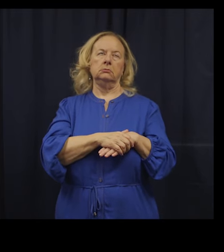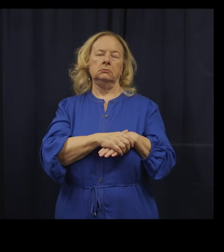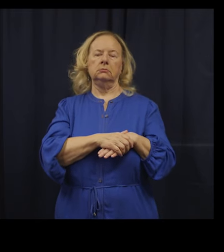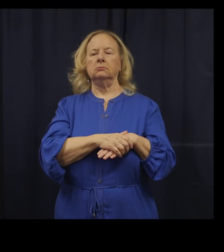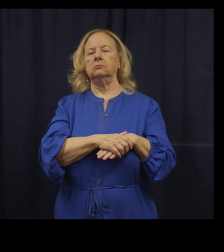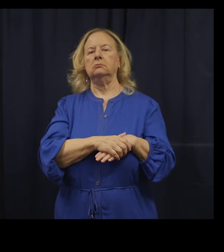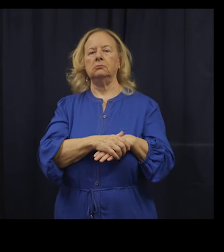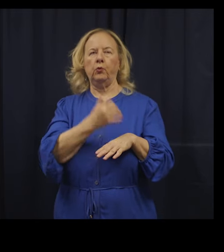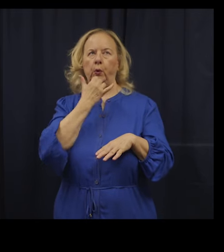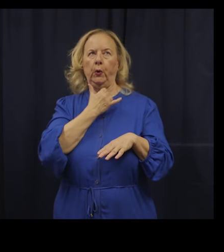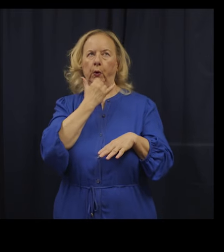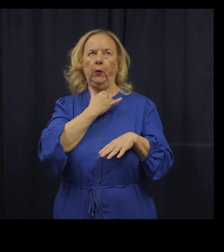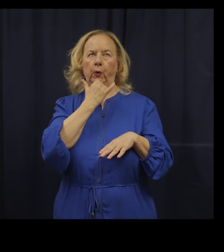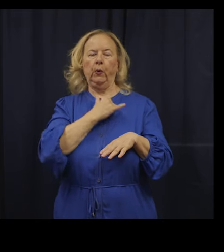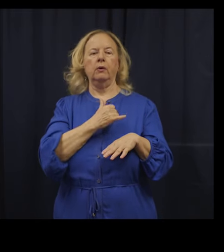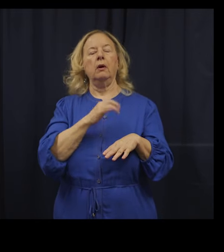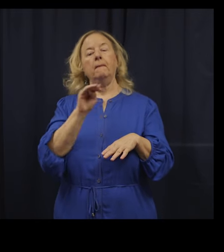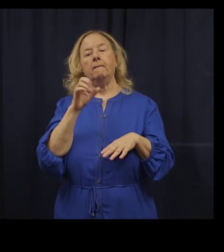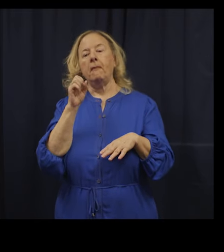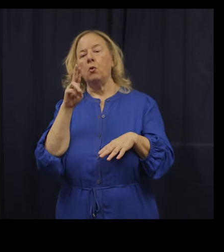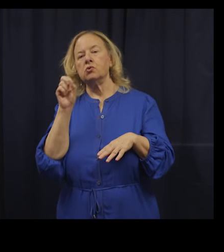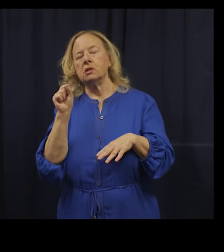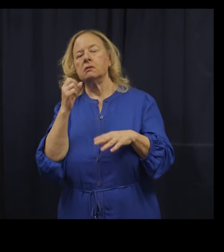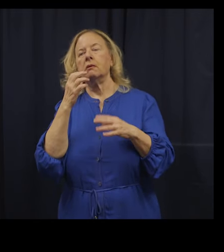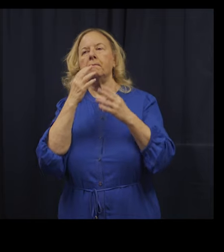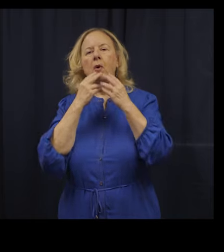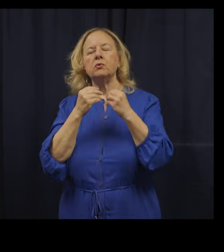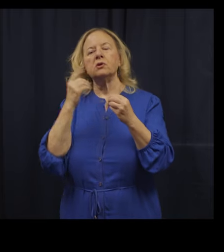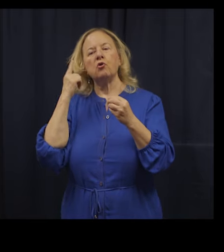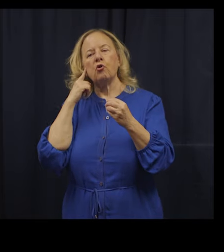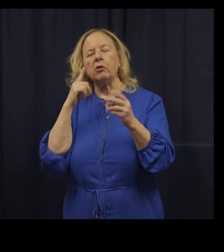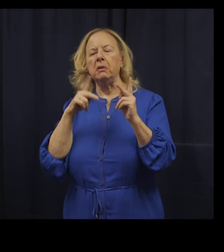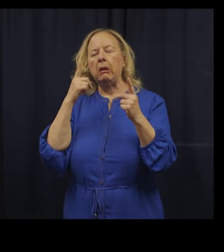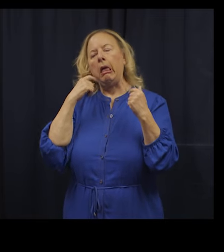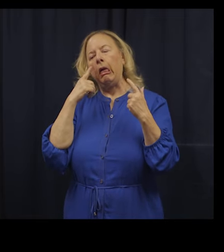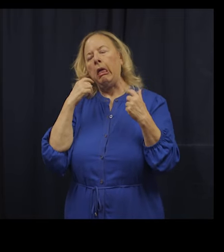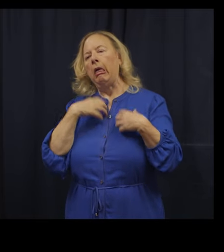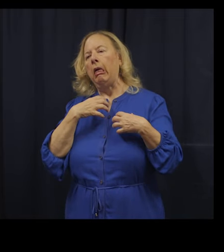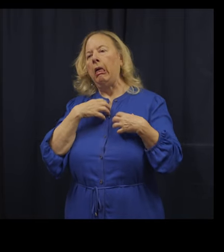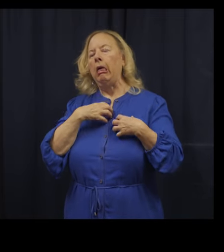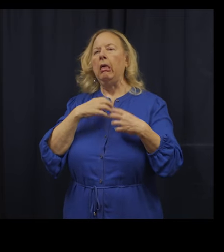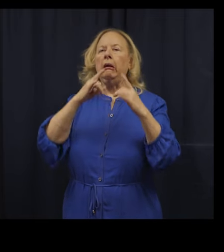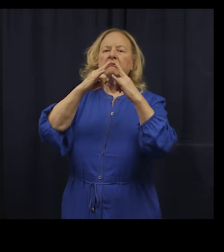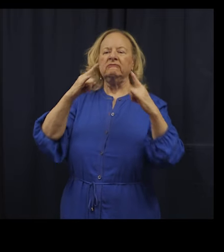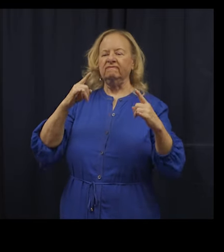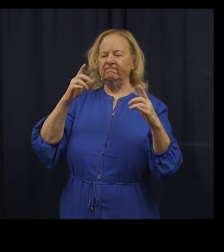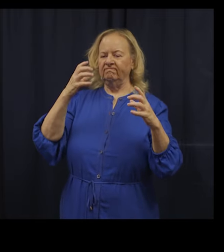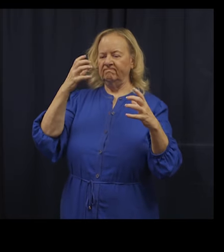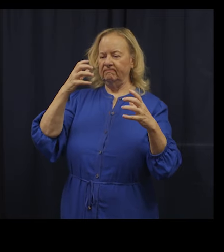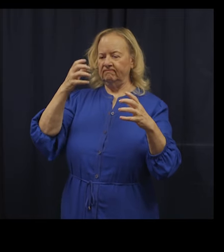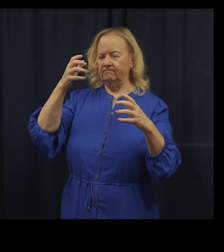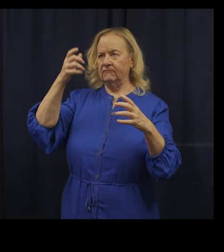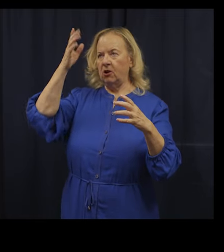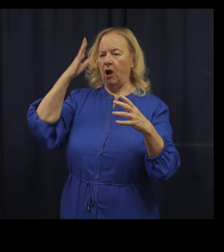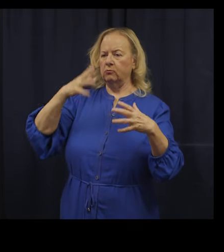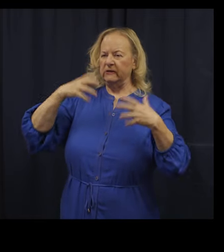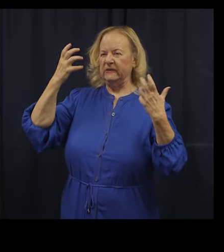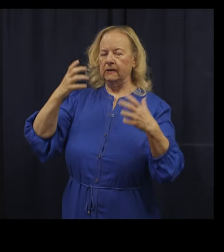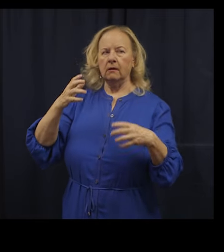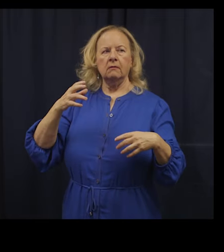Okay, Numbers 11:10. Moses heard the people weeping throughout their clans, everyone at the door of his tent. The anger of the Lord blazed hotly, and Moses was